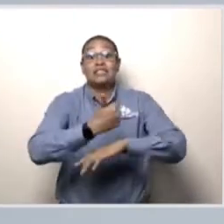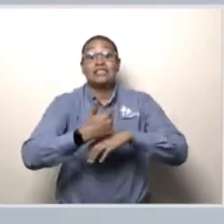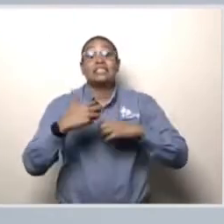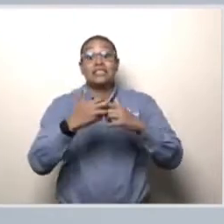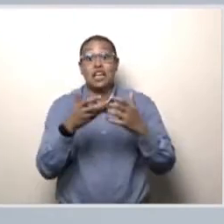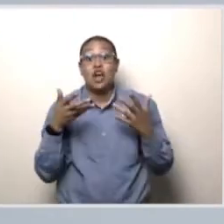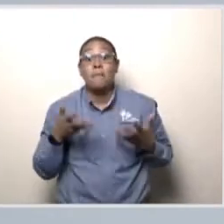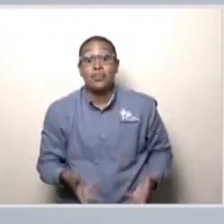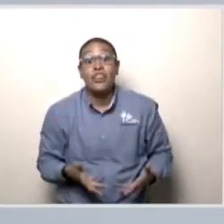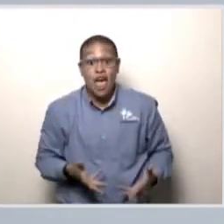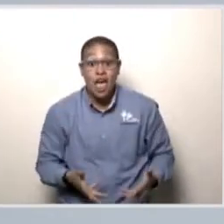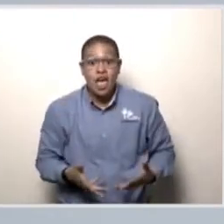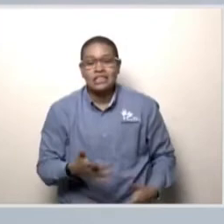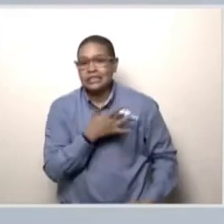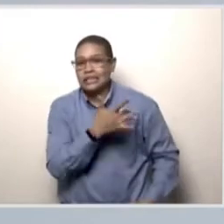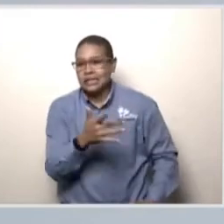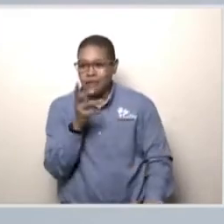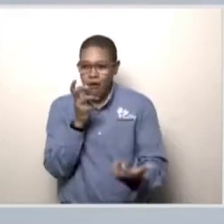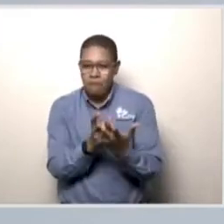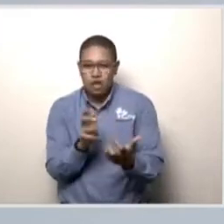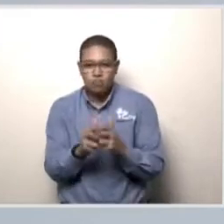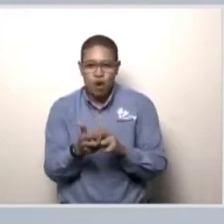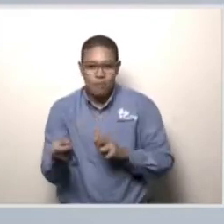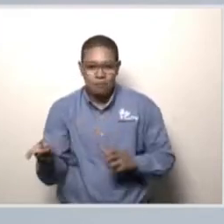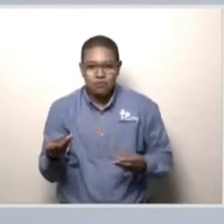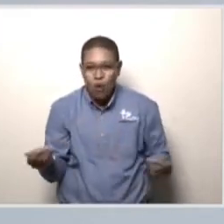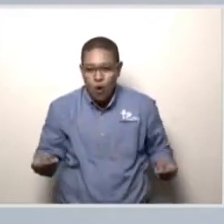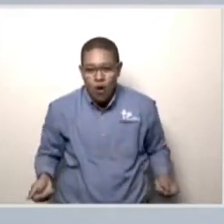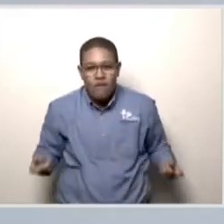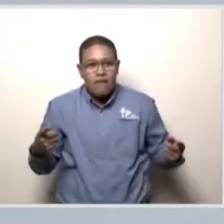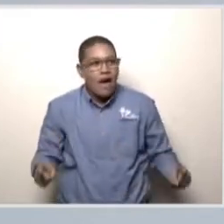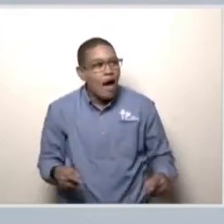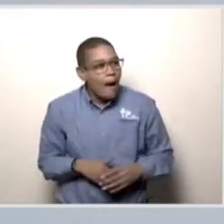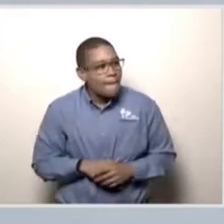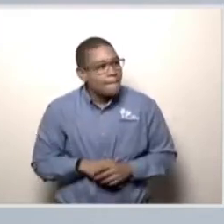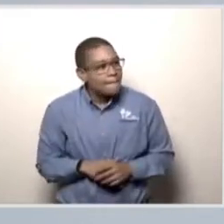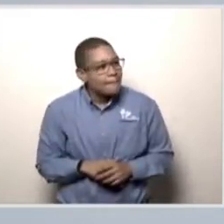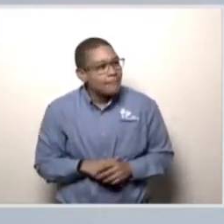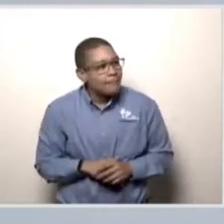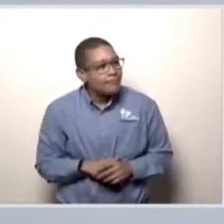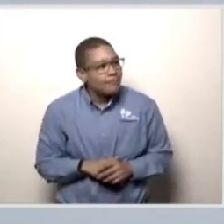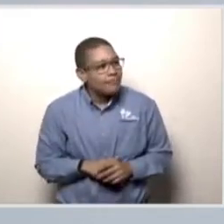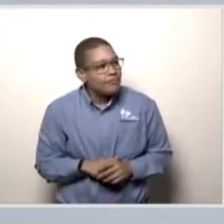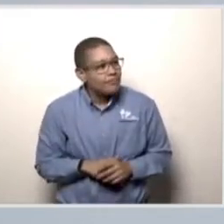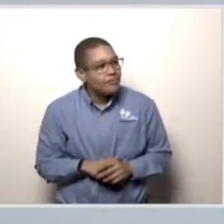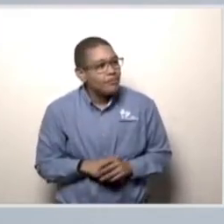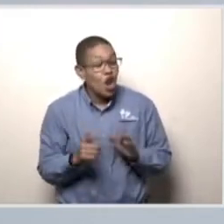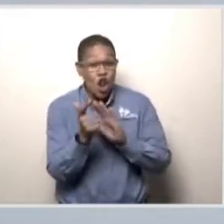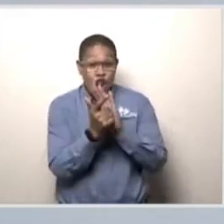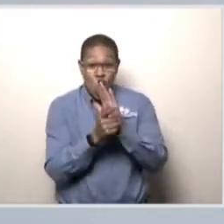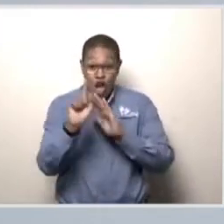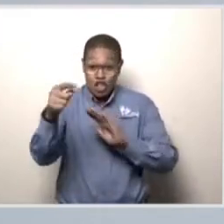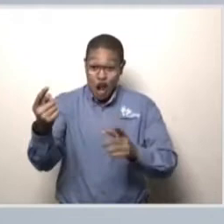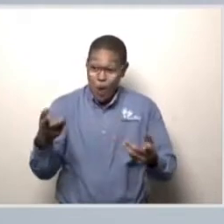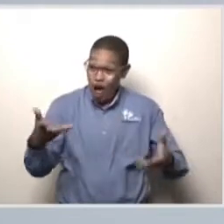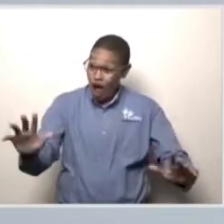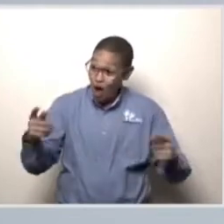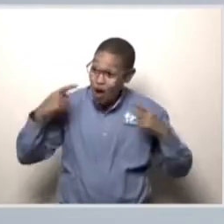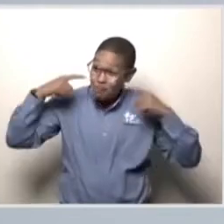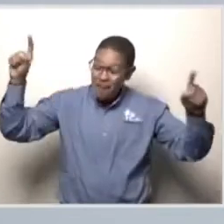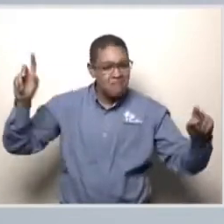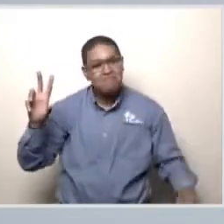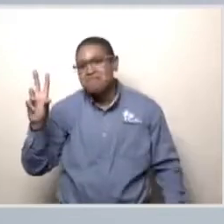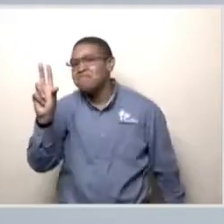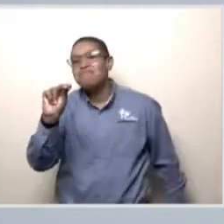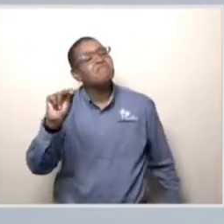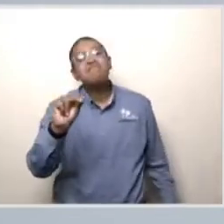place are sensitive to that. But laws alone will not deliver anything. You have to make sure that